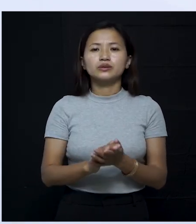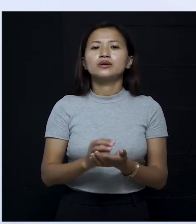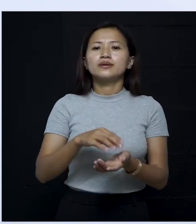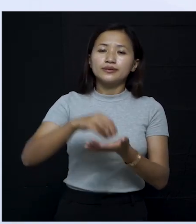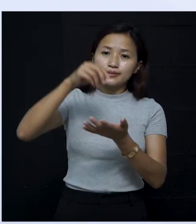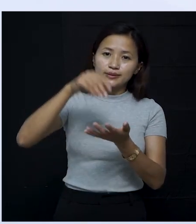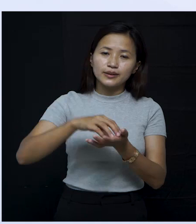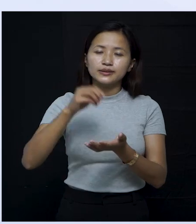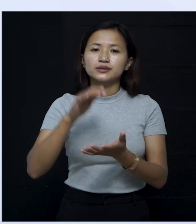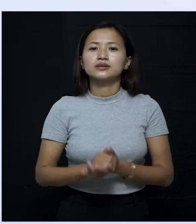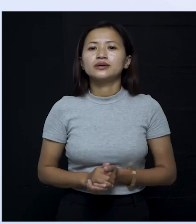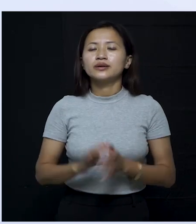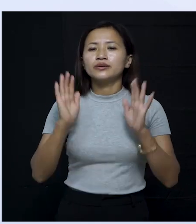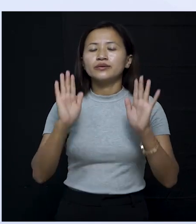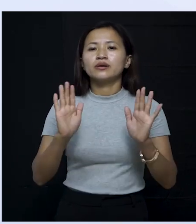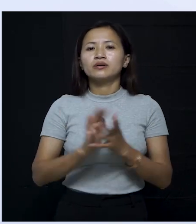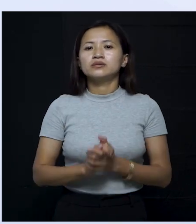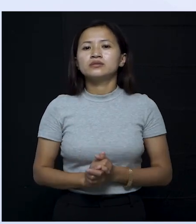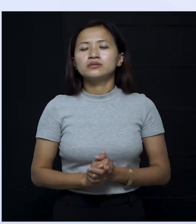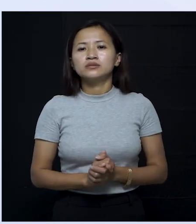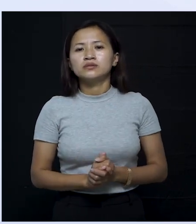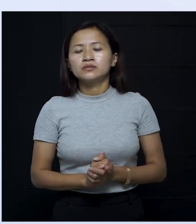we also have this, we call it as